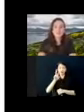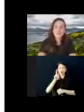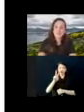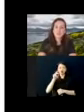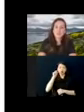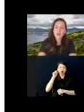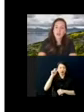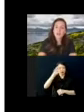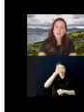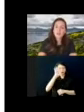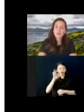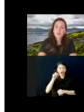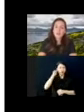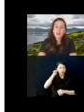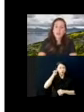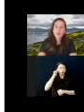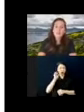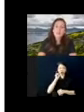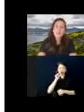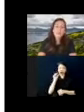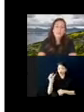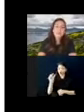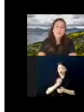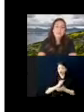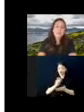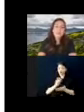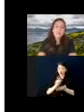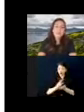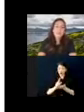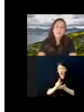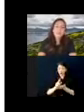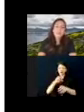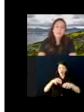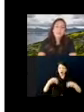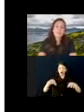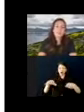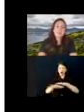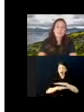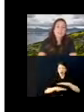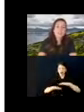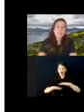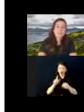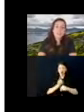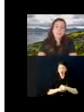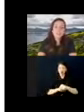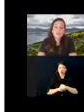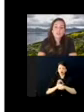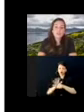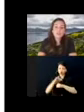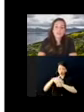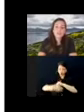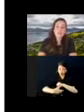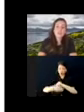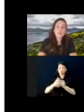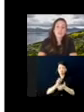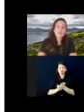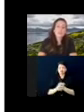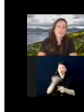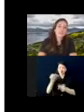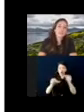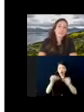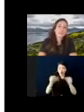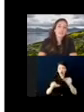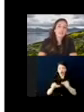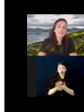to do that as well. But at the same time, about a third of these very savvy online users had not used